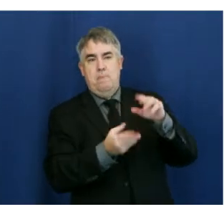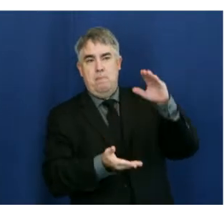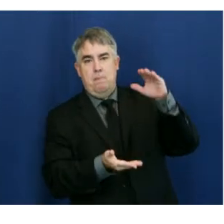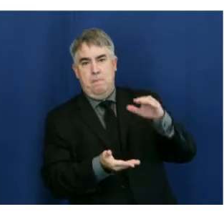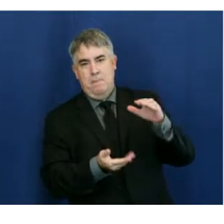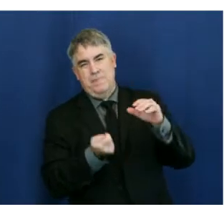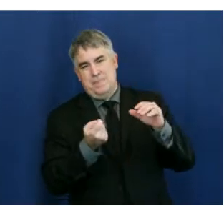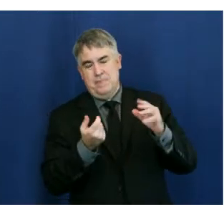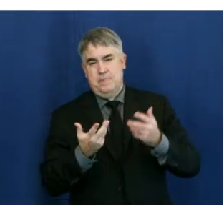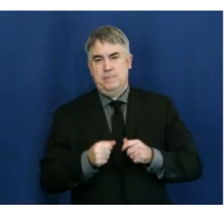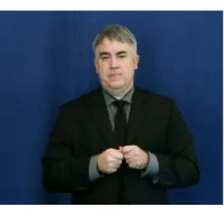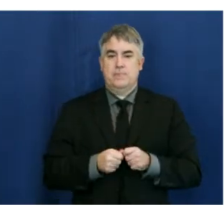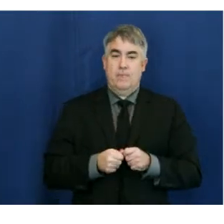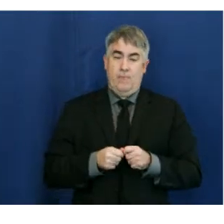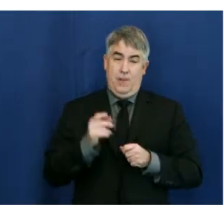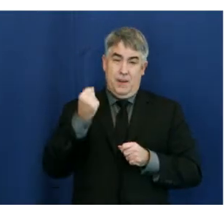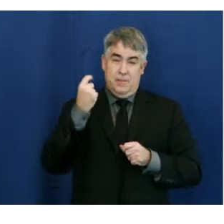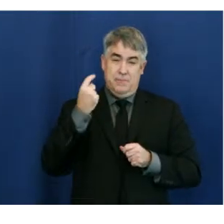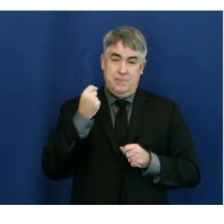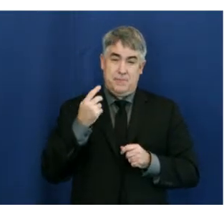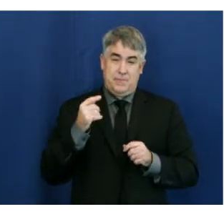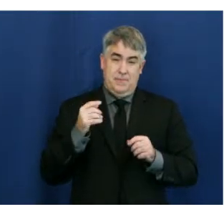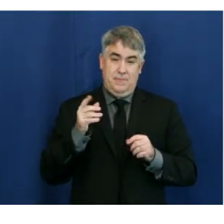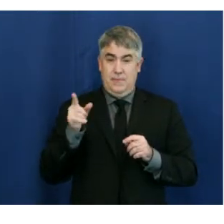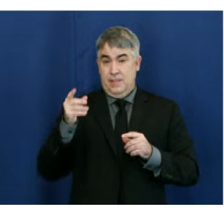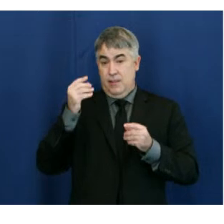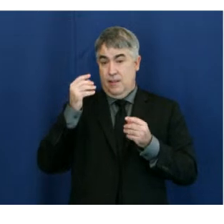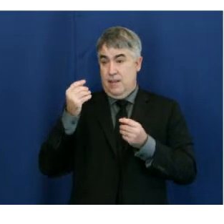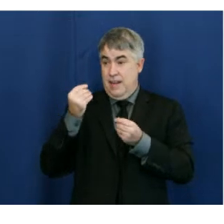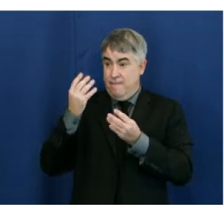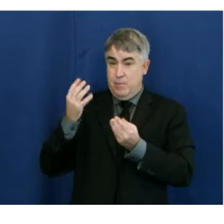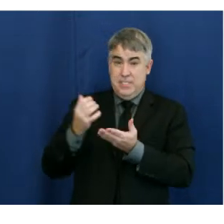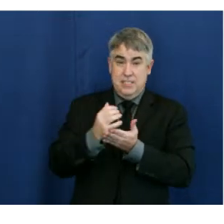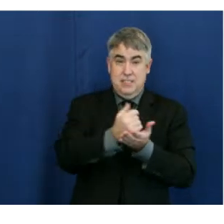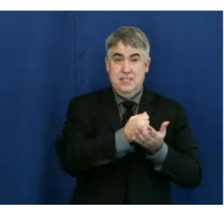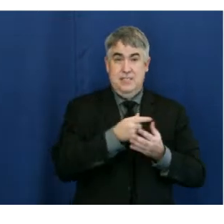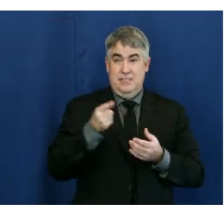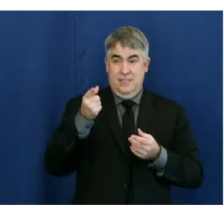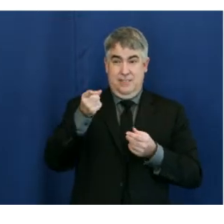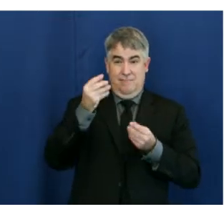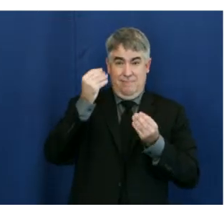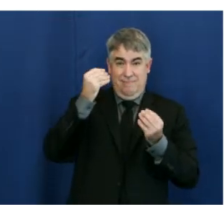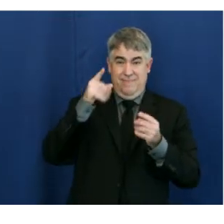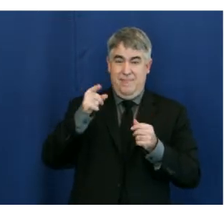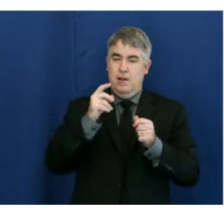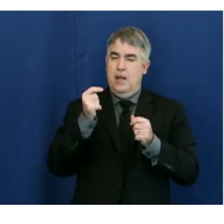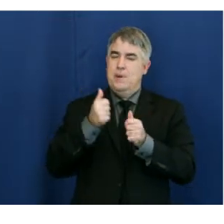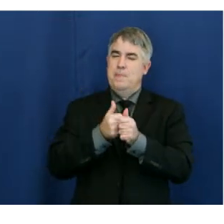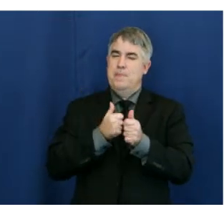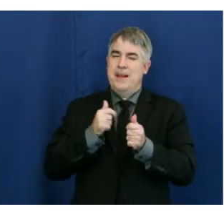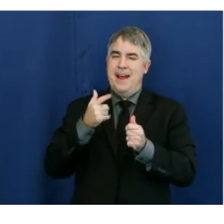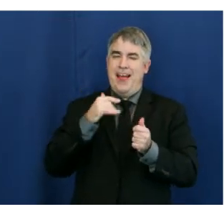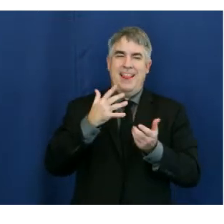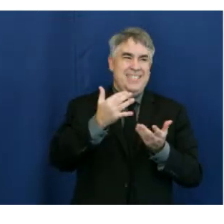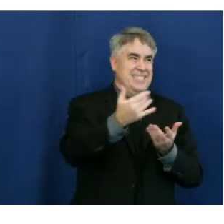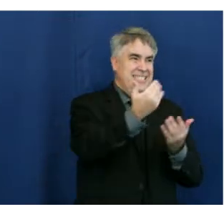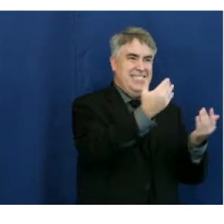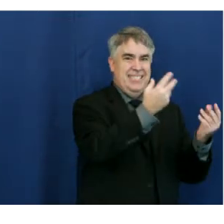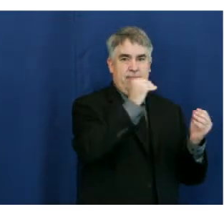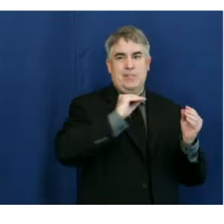cases, again, because of the lag in hospitalizations, it could be a little bit before we see any significant relief on our hospital